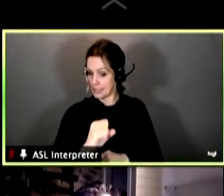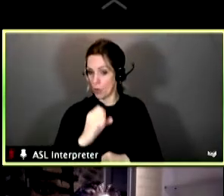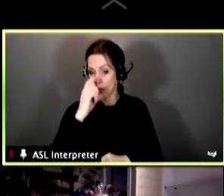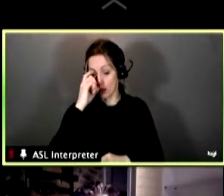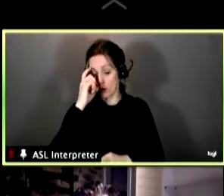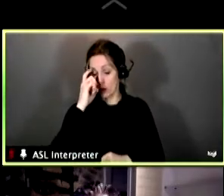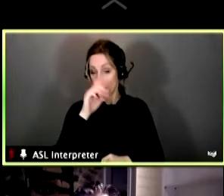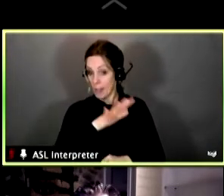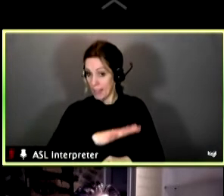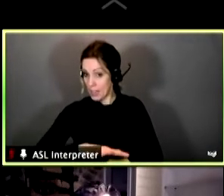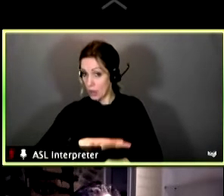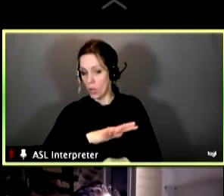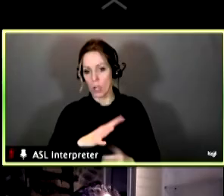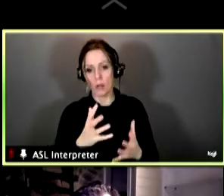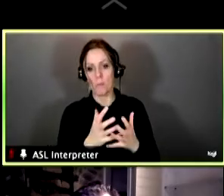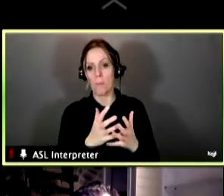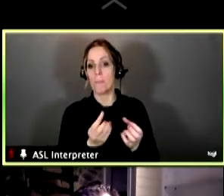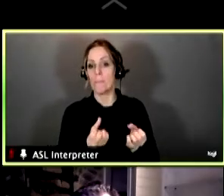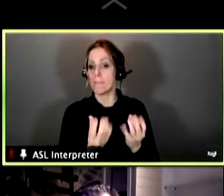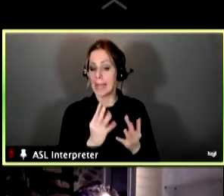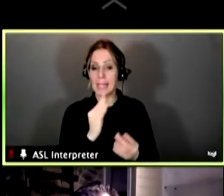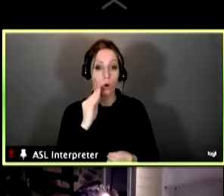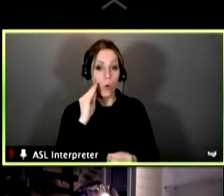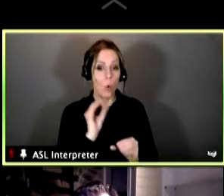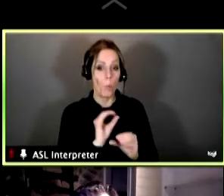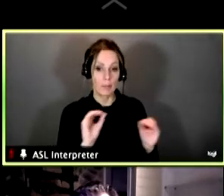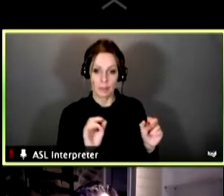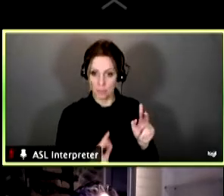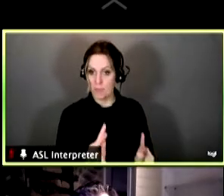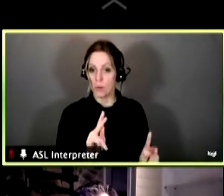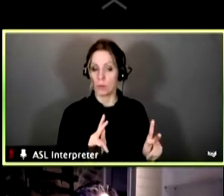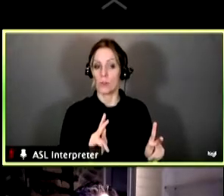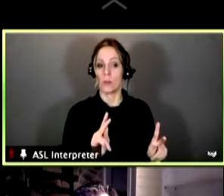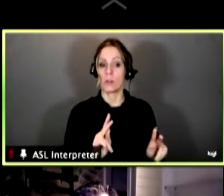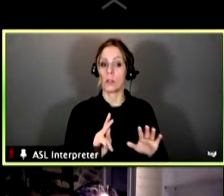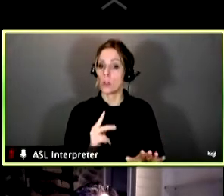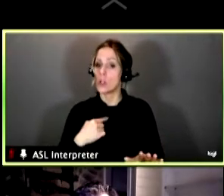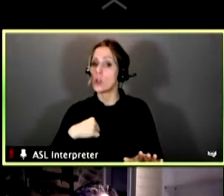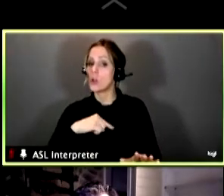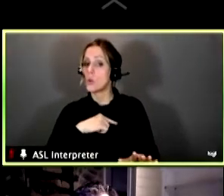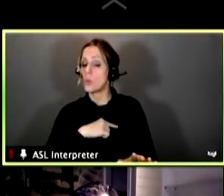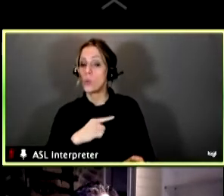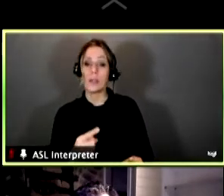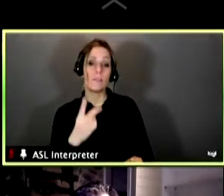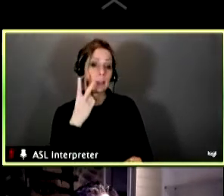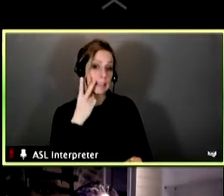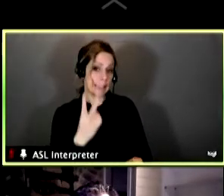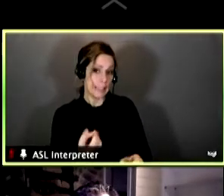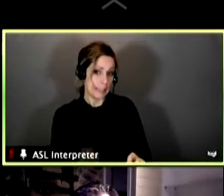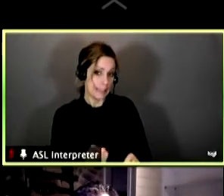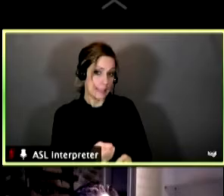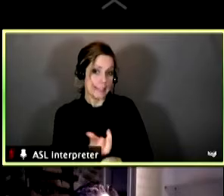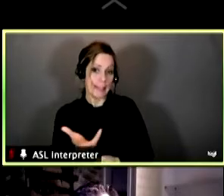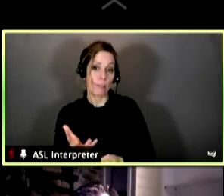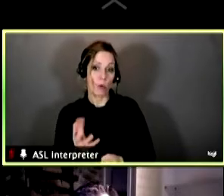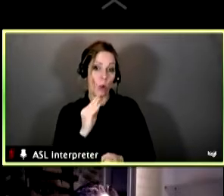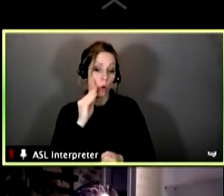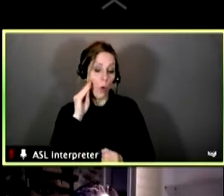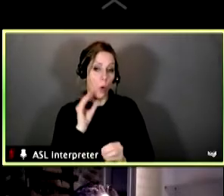issue over there. We've had several homeless people come in, hide out